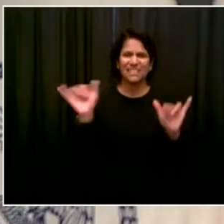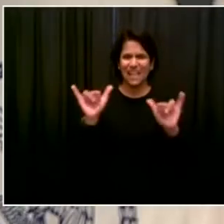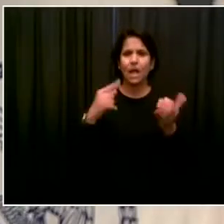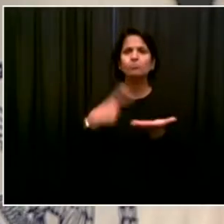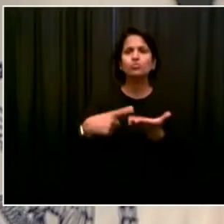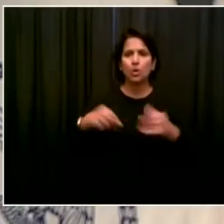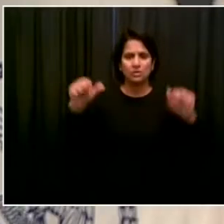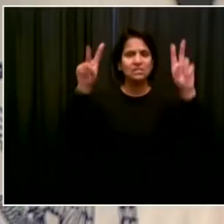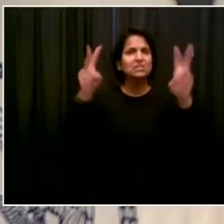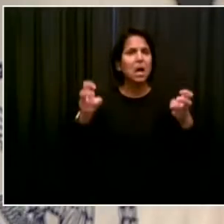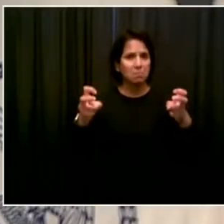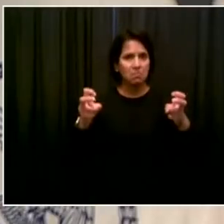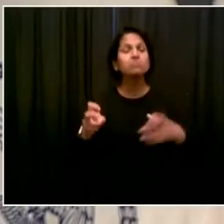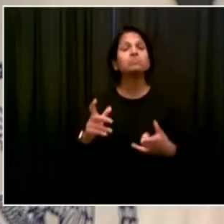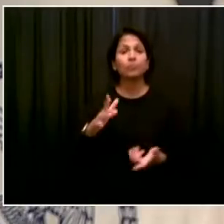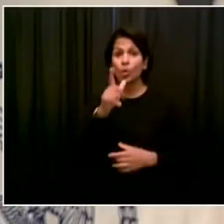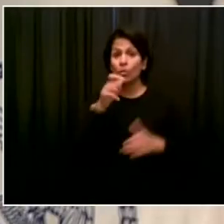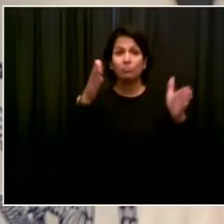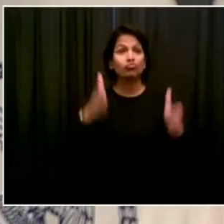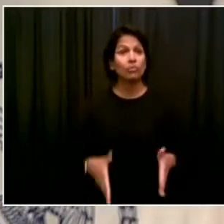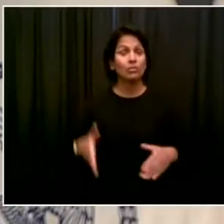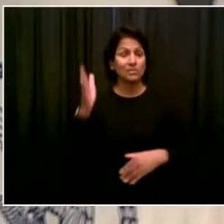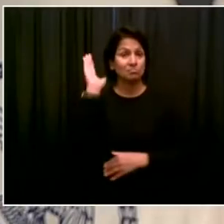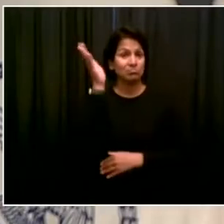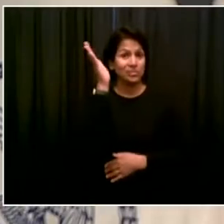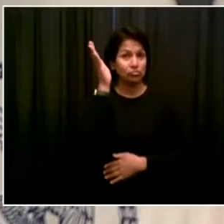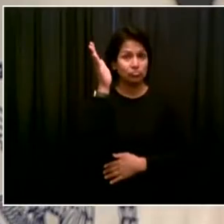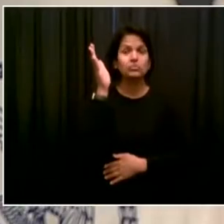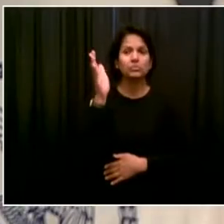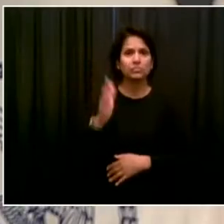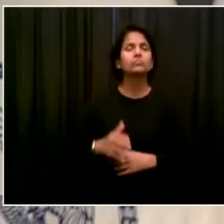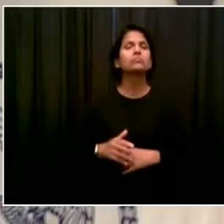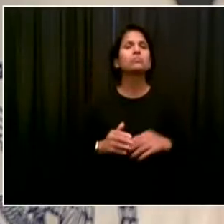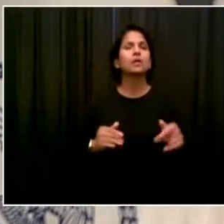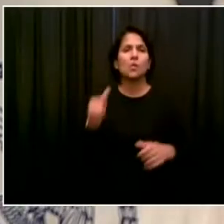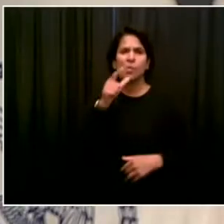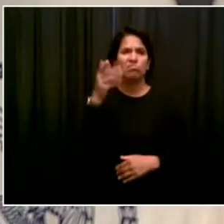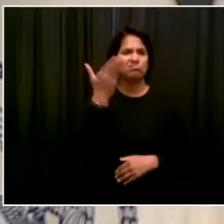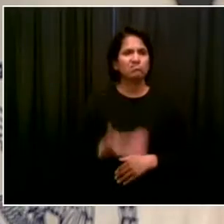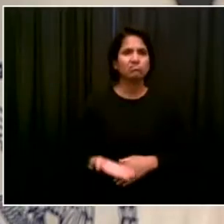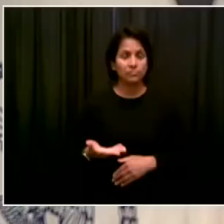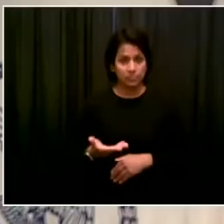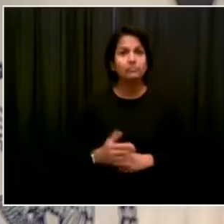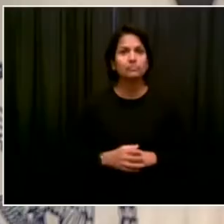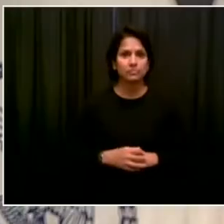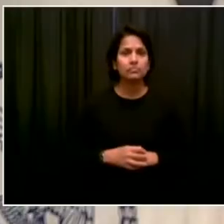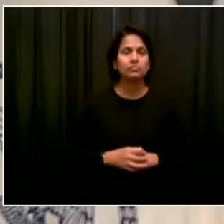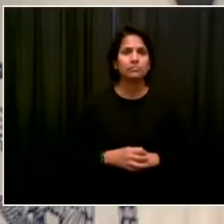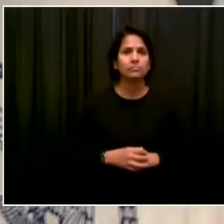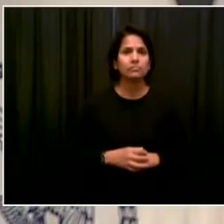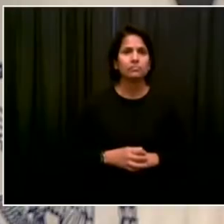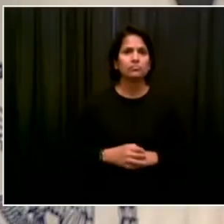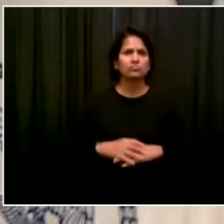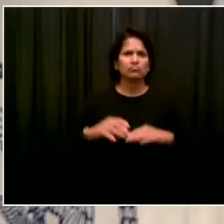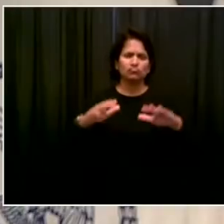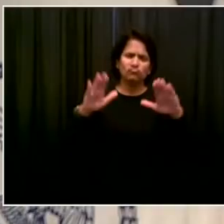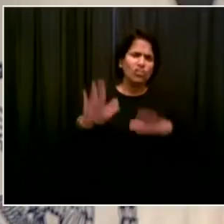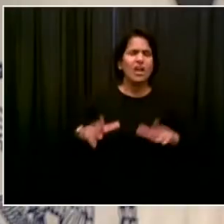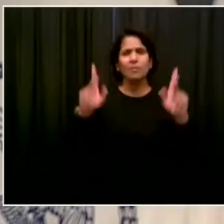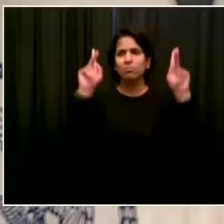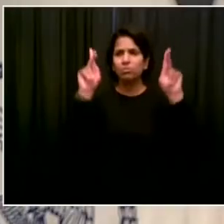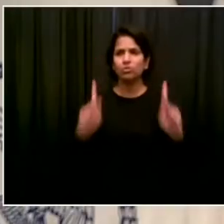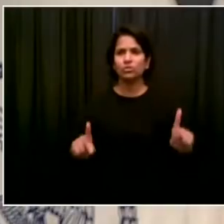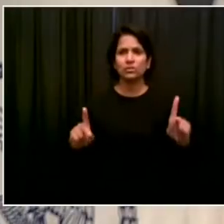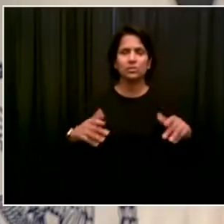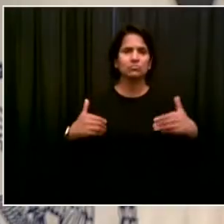to get Americans vaccinated, and what an amazing effort it has been. Thank you to the Biden administration, to President Biden, and everyone on